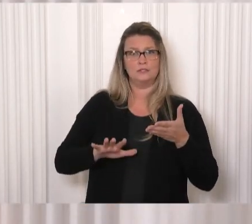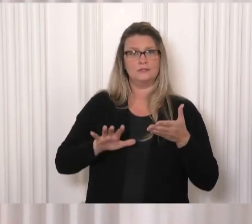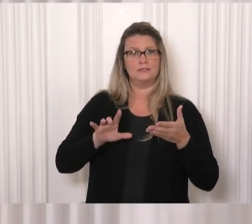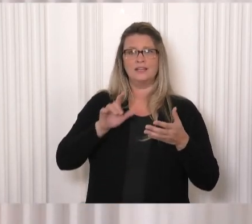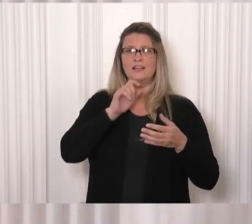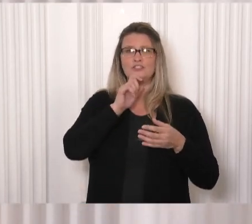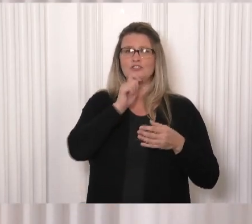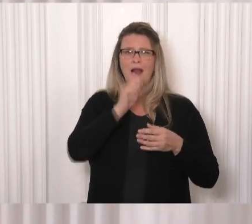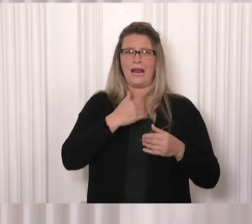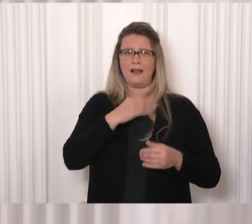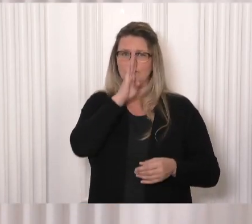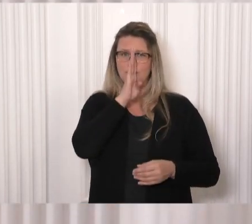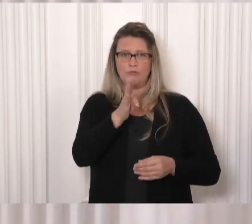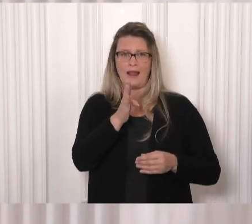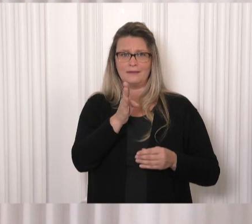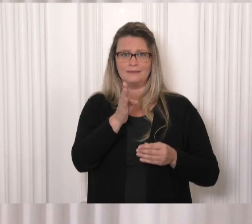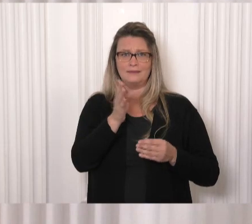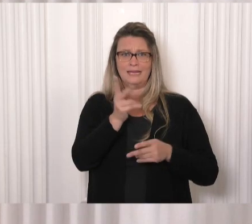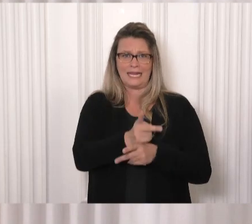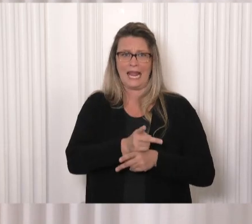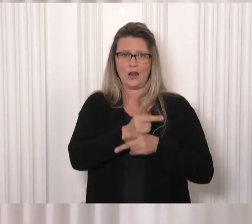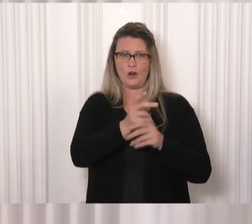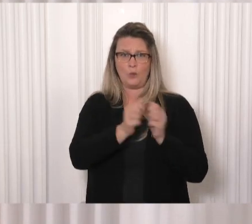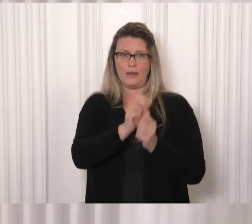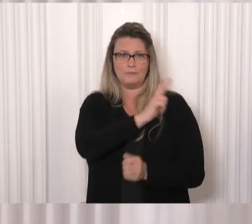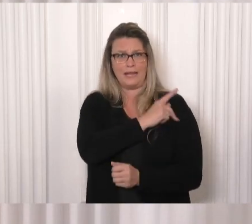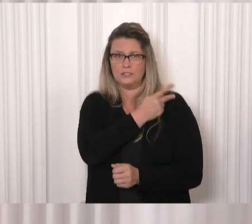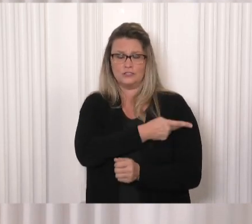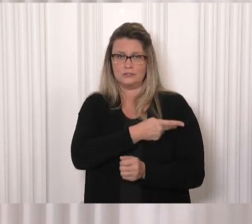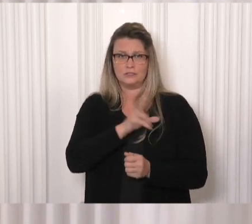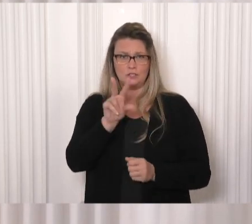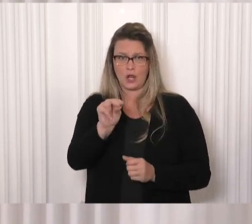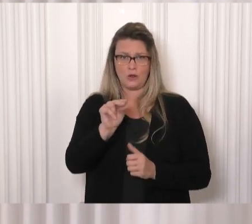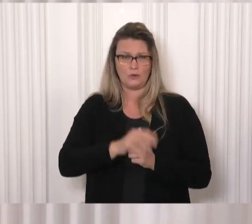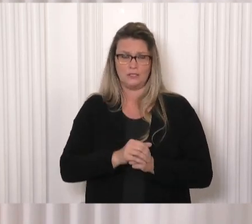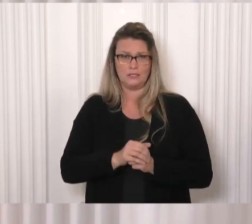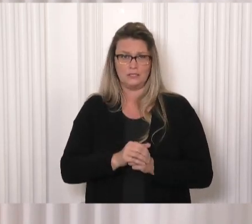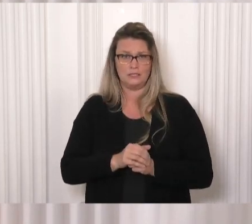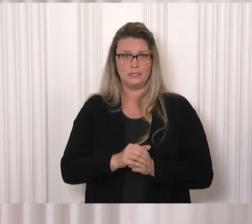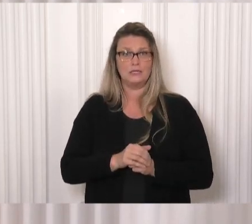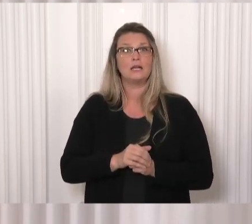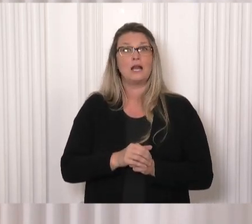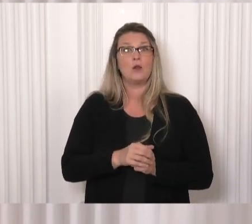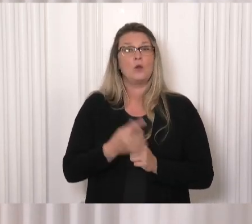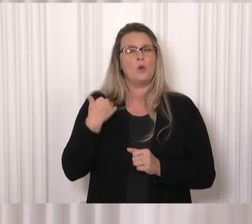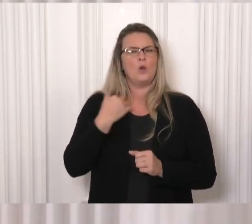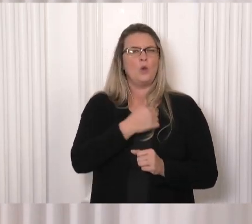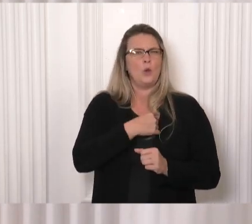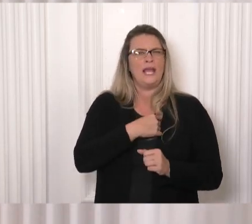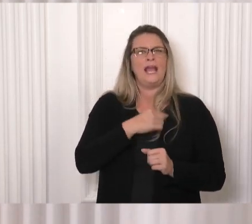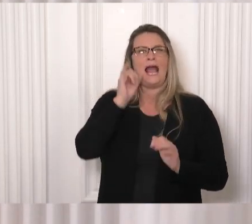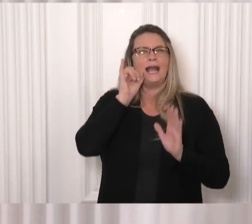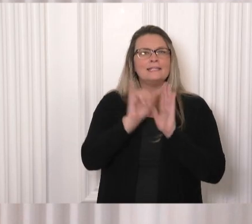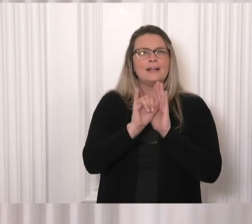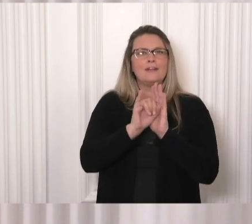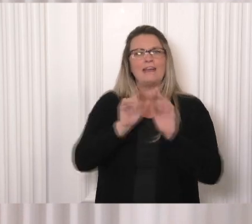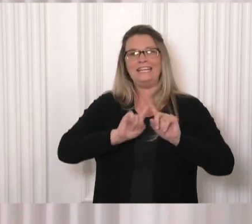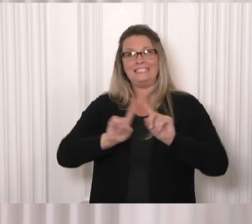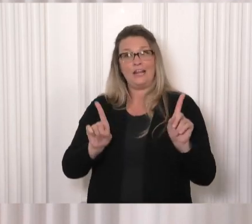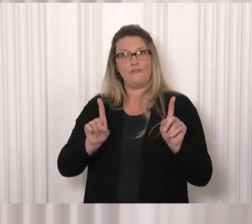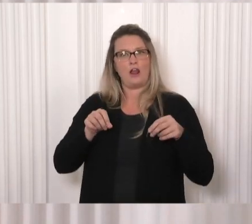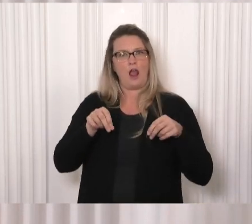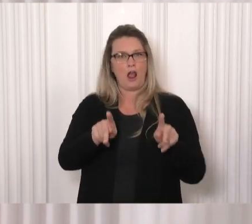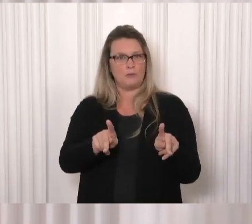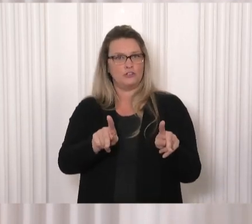clinical care. And so what we are trying to do, and Dr. Slimp correctly identified opportunities for people